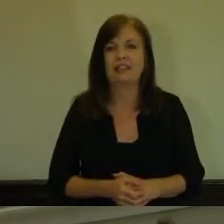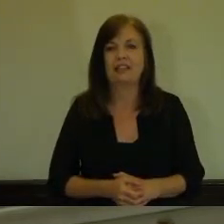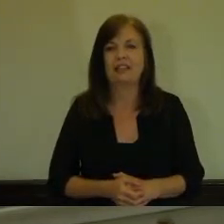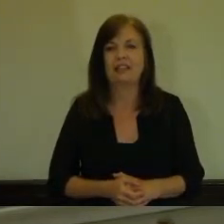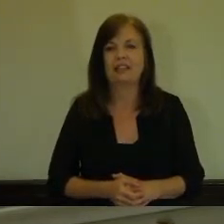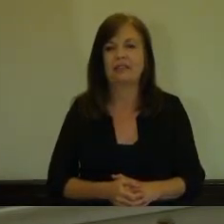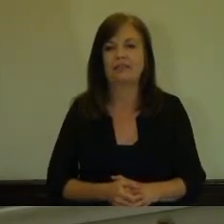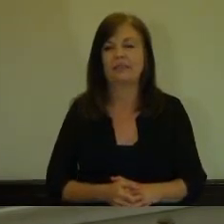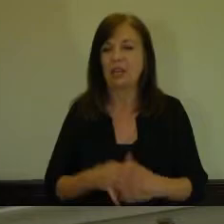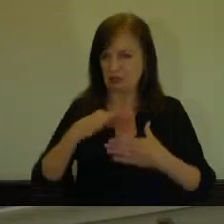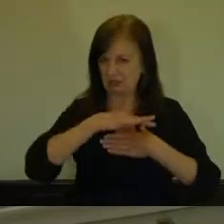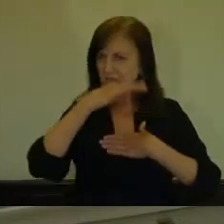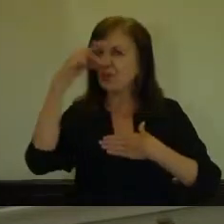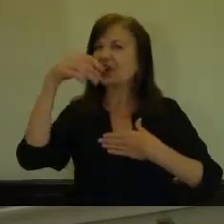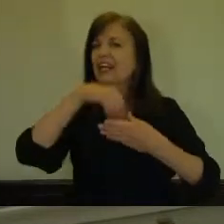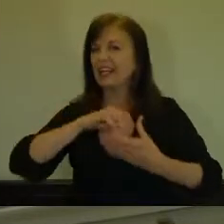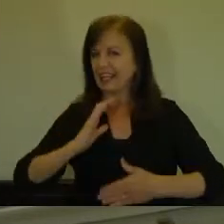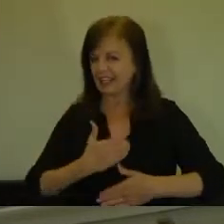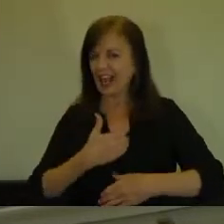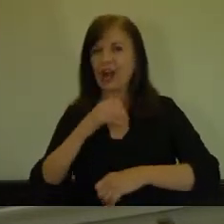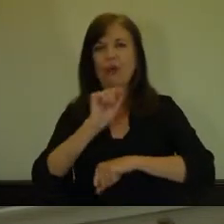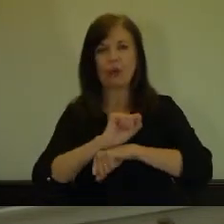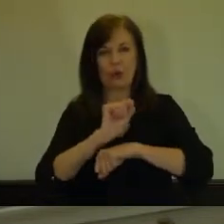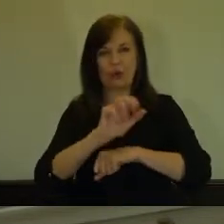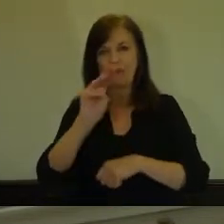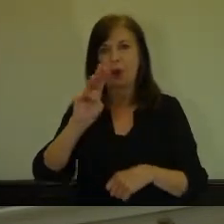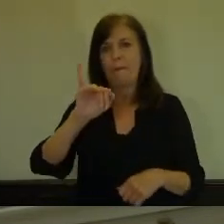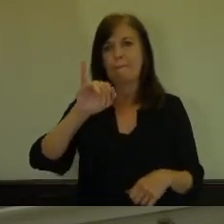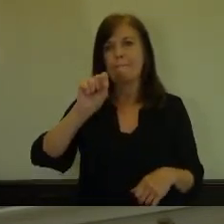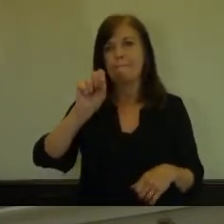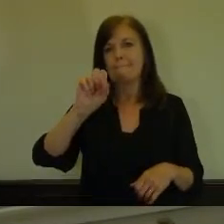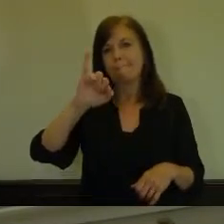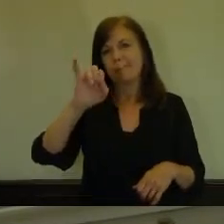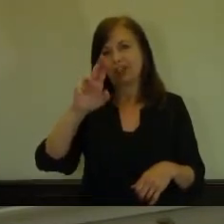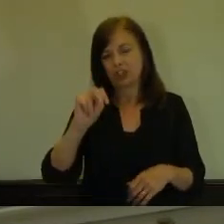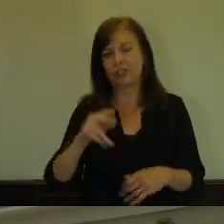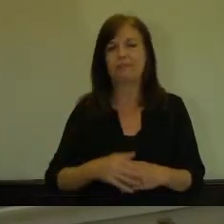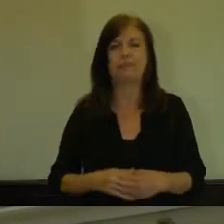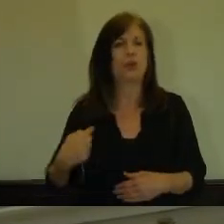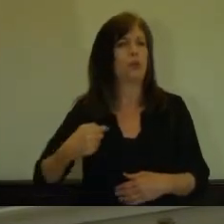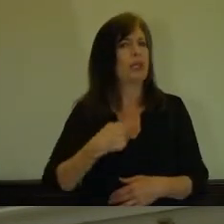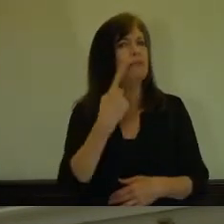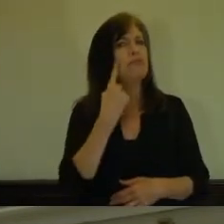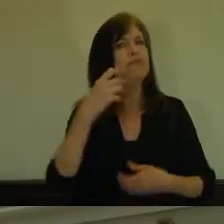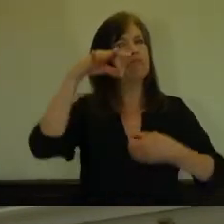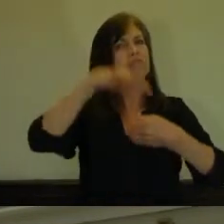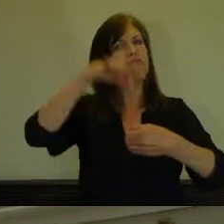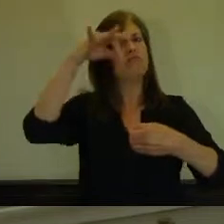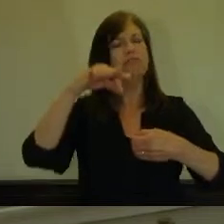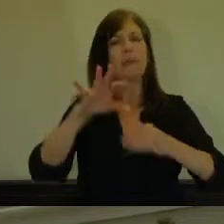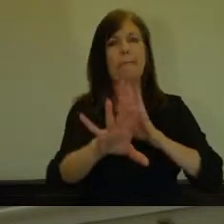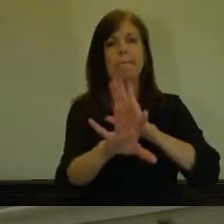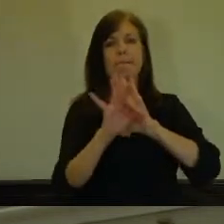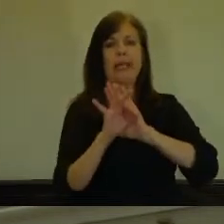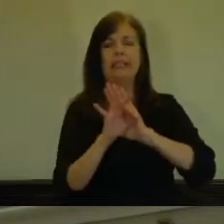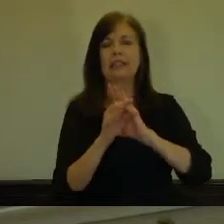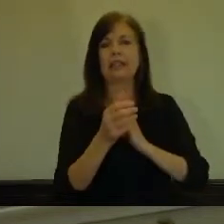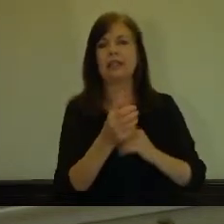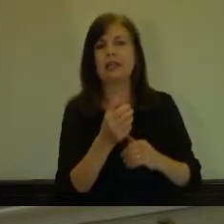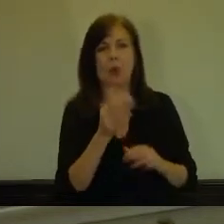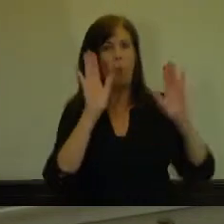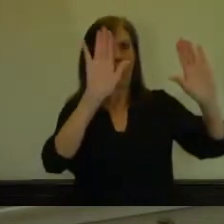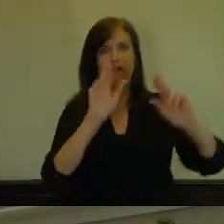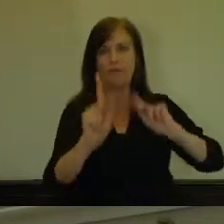The Spirit has been at work in our visioning board. We elected a wonderful group of people with Kevin Bishop and Lisa